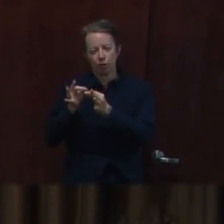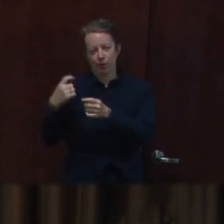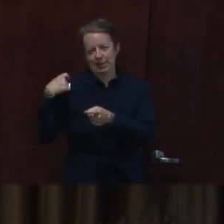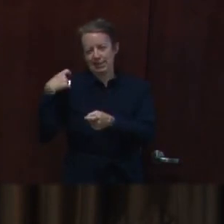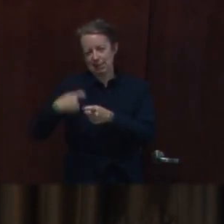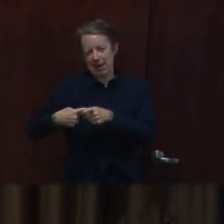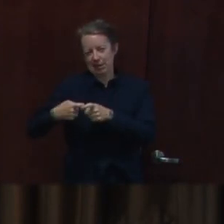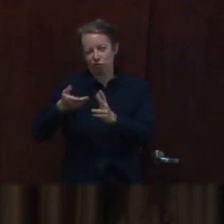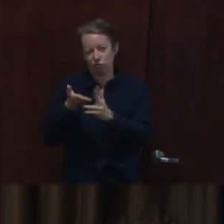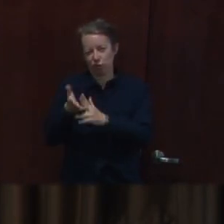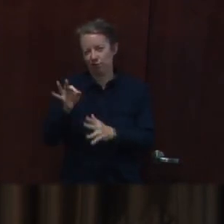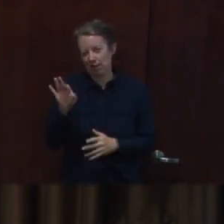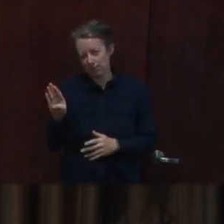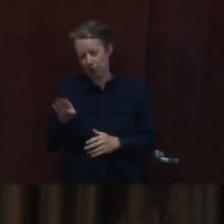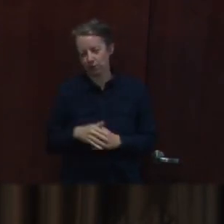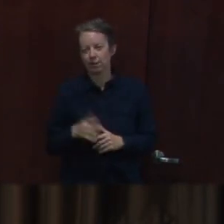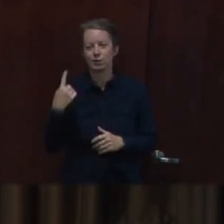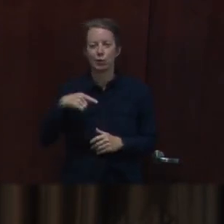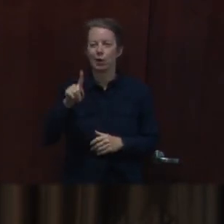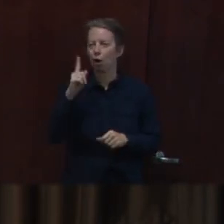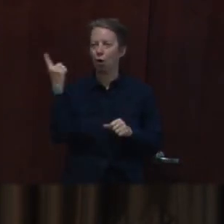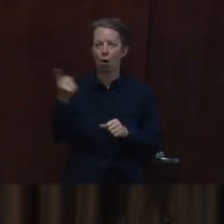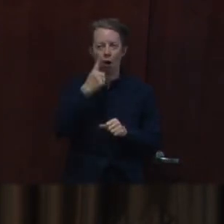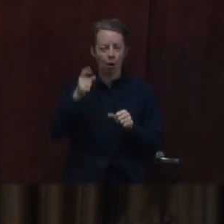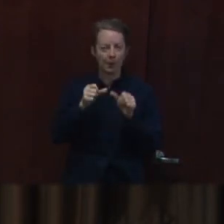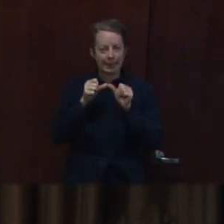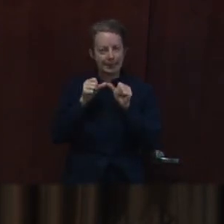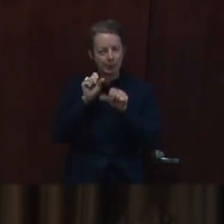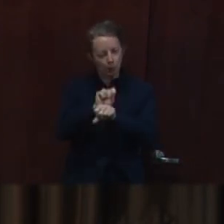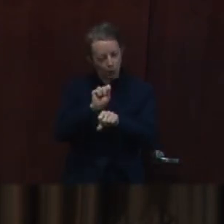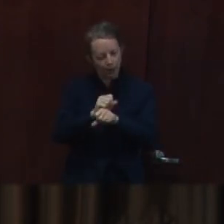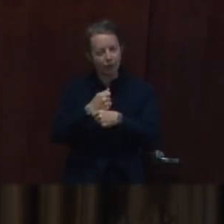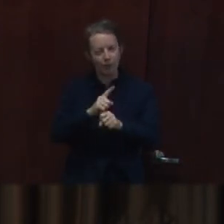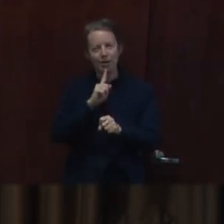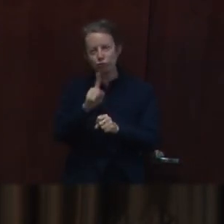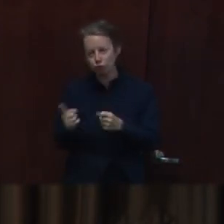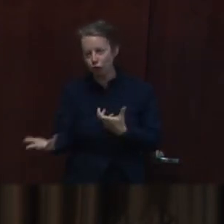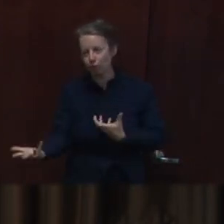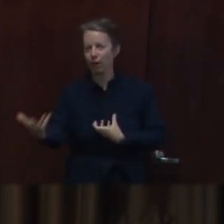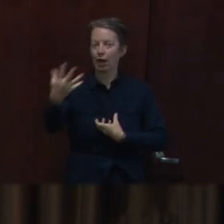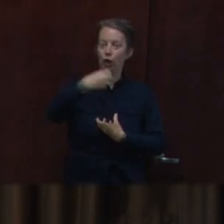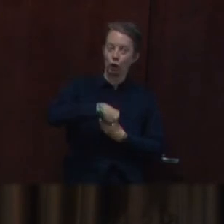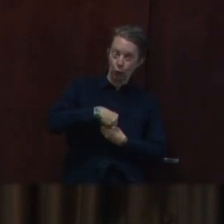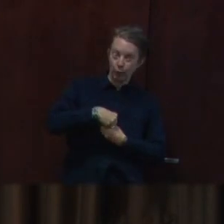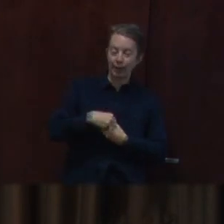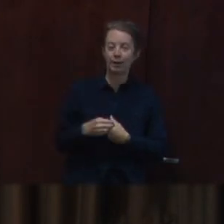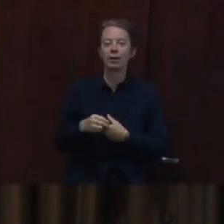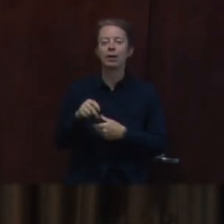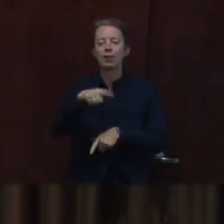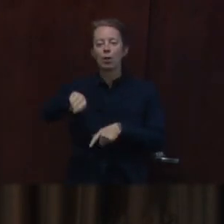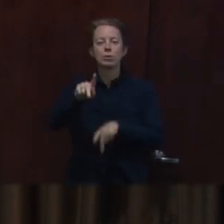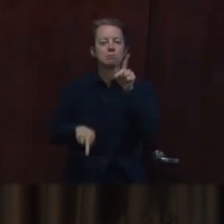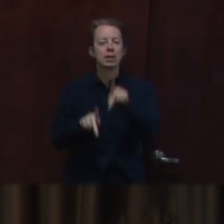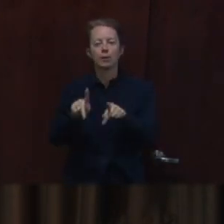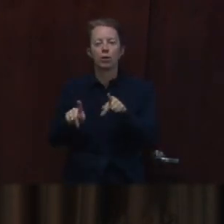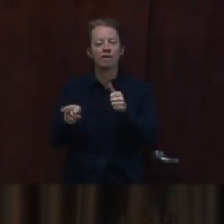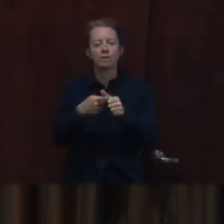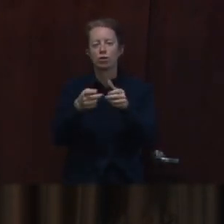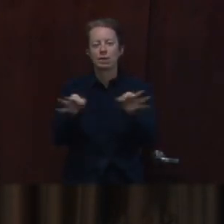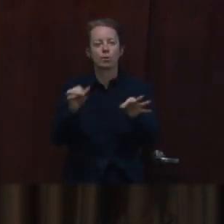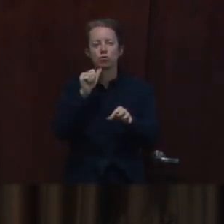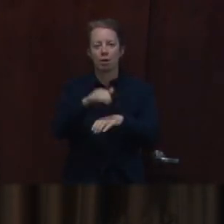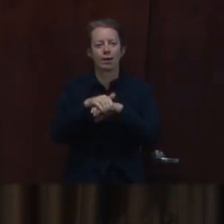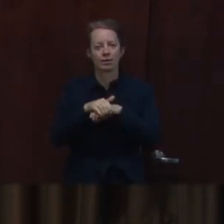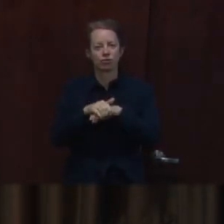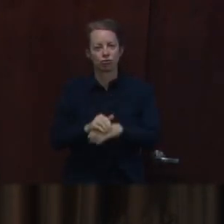channels. So we're constantly striving to make sure we reach our non-English language speakers. And